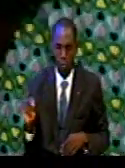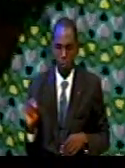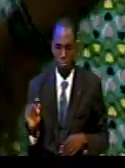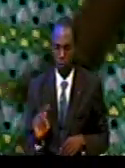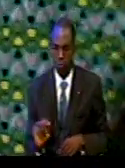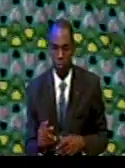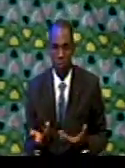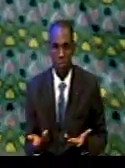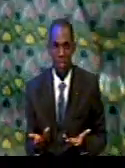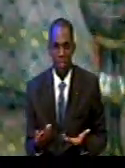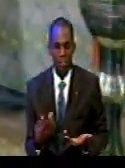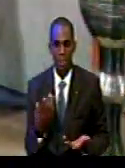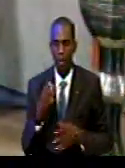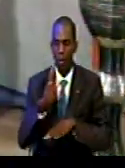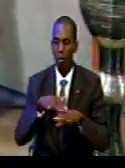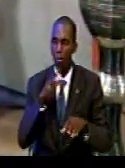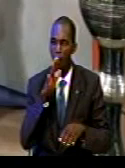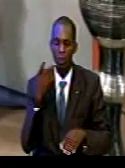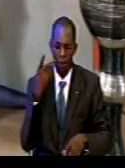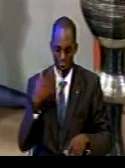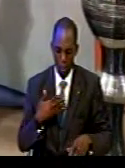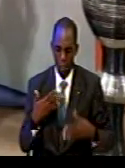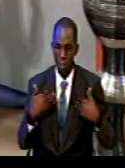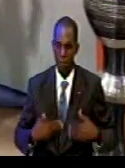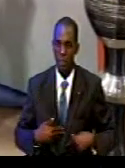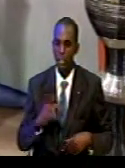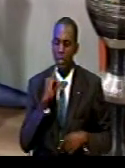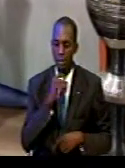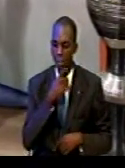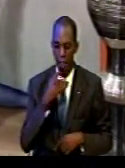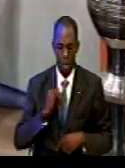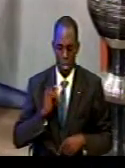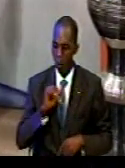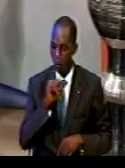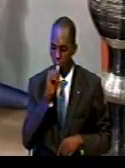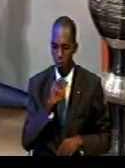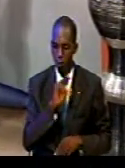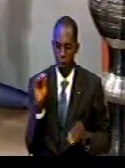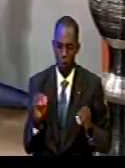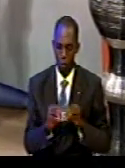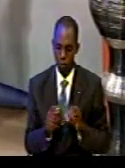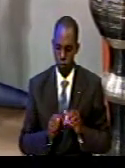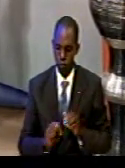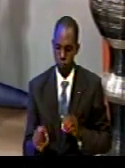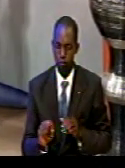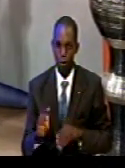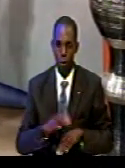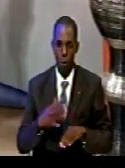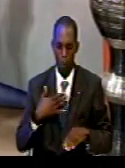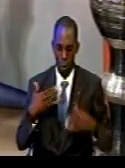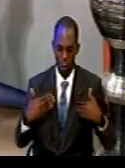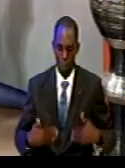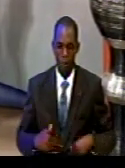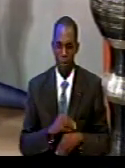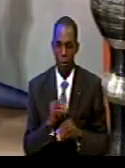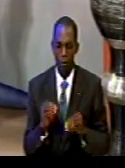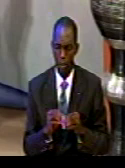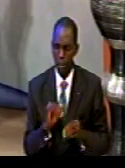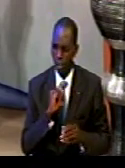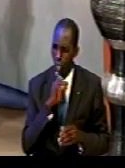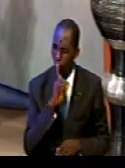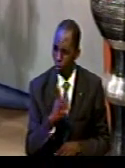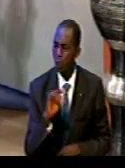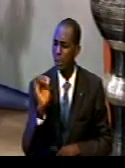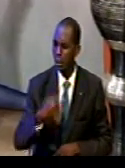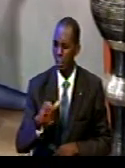body, touched everywhere. He didn't see anything. He said, Mommy, my body is dry. I'm not bedwetting again.